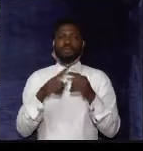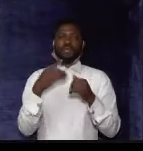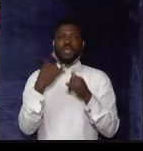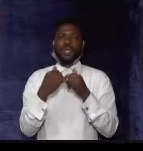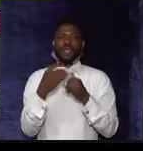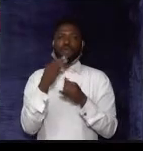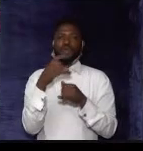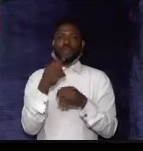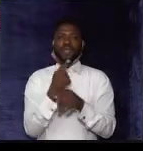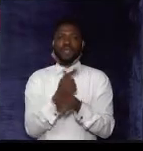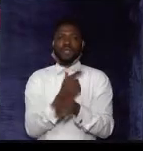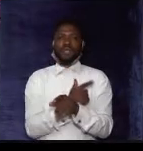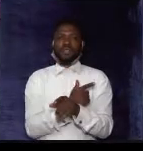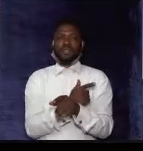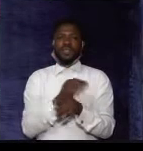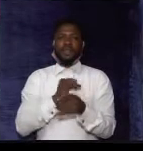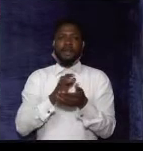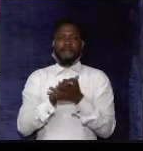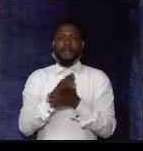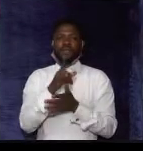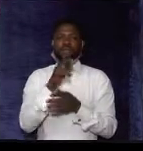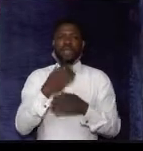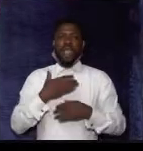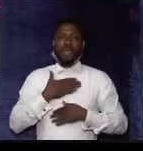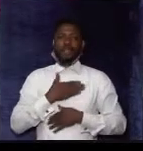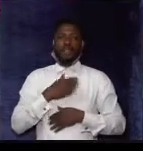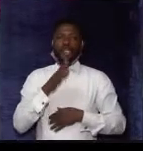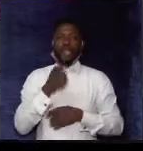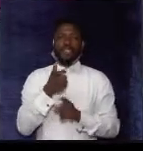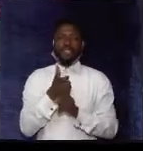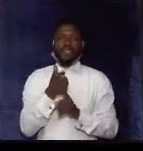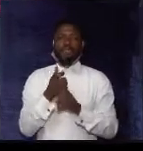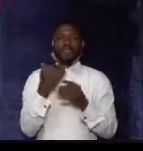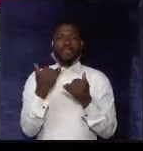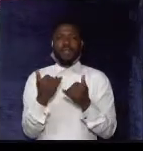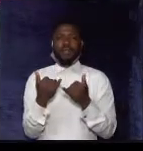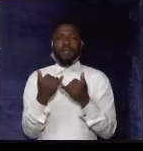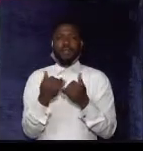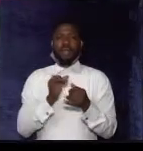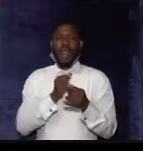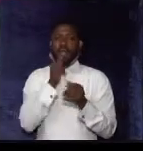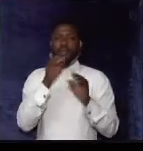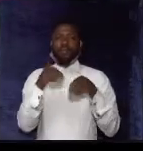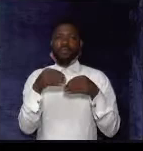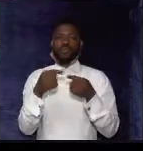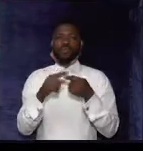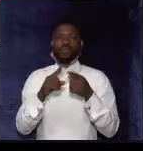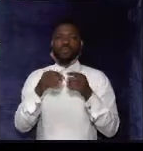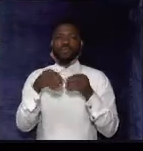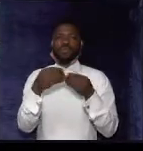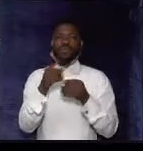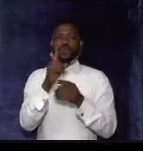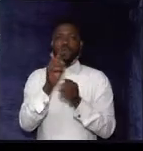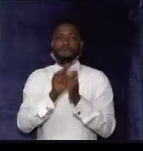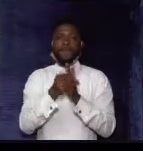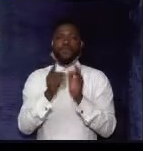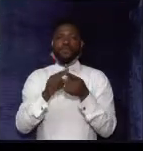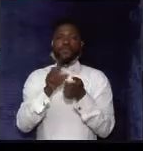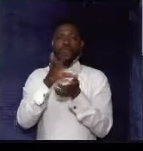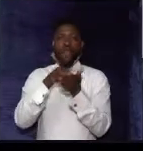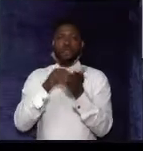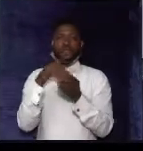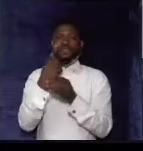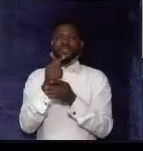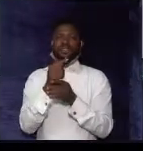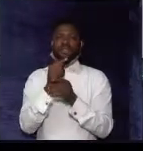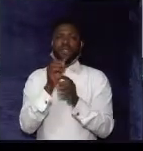We have come to the end of the lesson. I believe that you enjoyed yourself. Now, I'm going to give you 1 minute